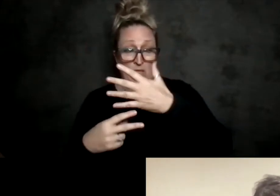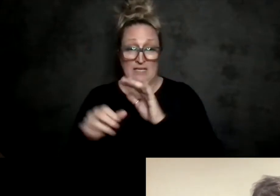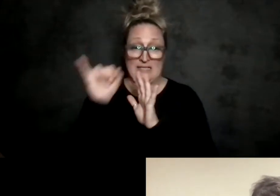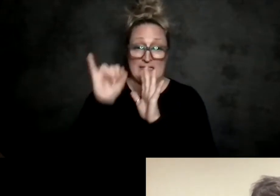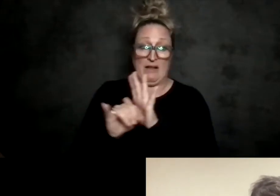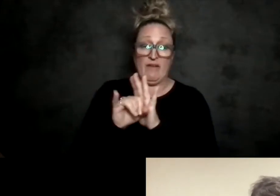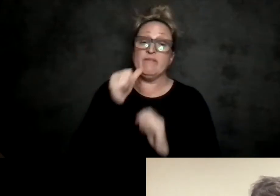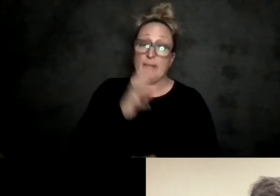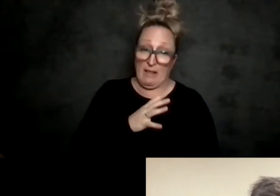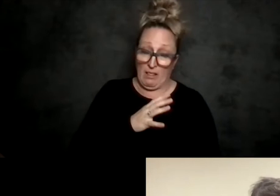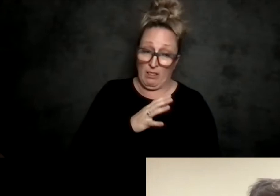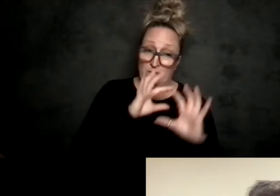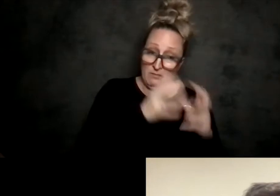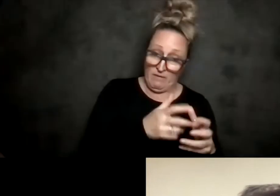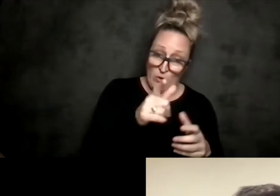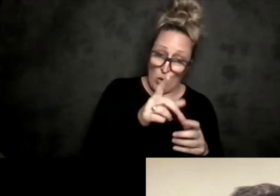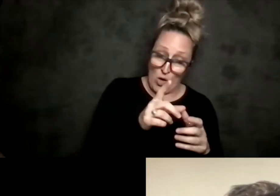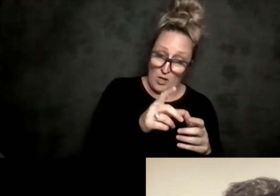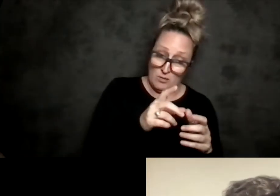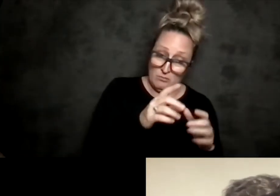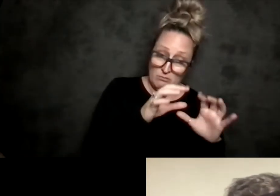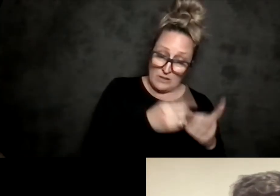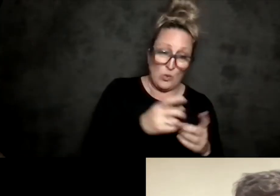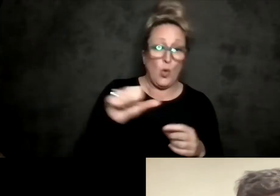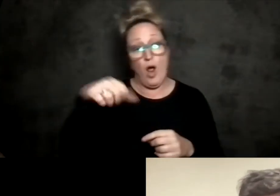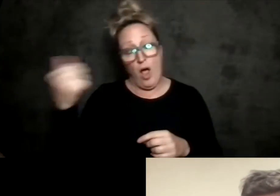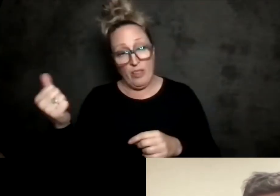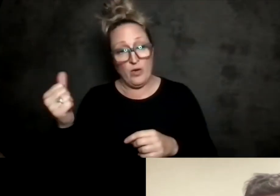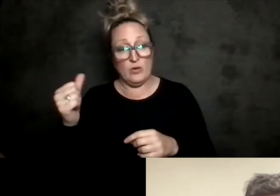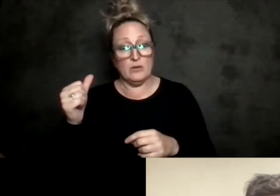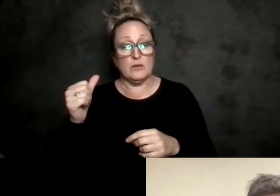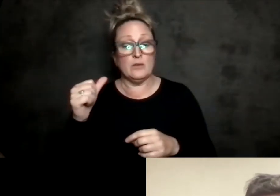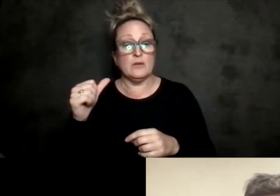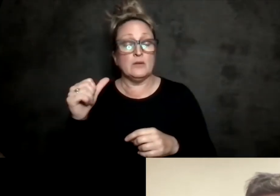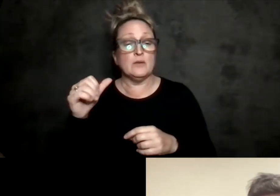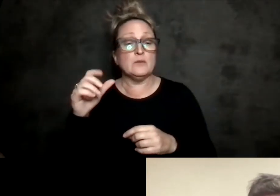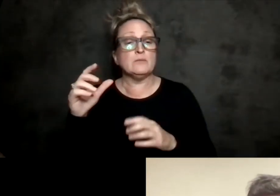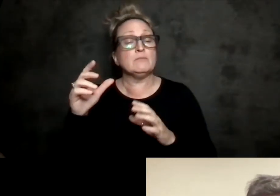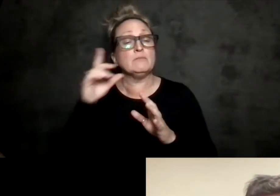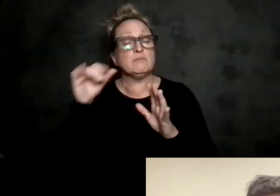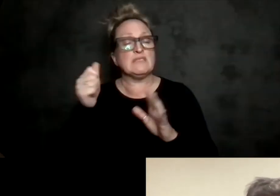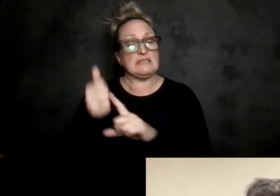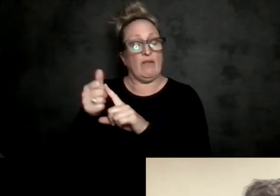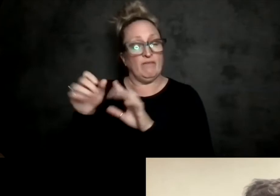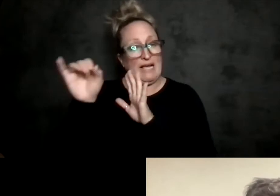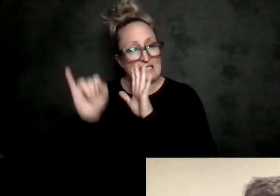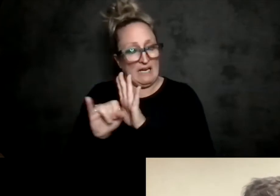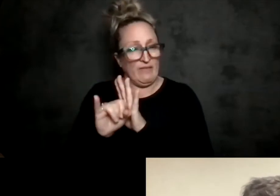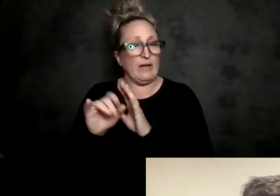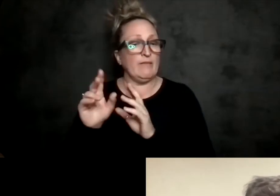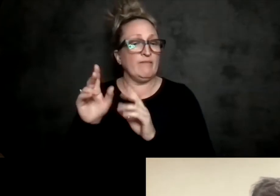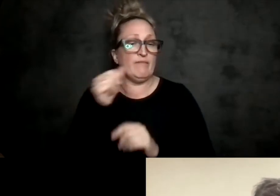self-identifying female for your district, or other than self-identifying female for the district. So it's a total of